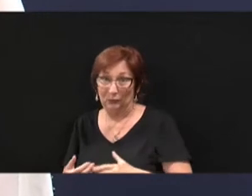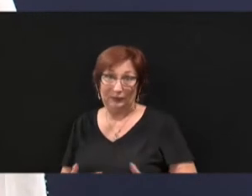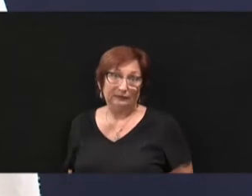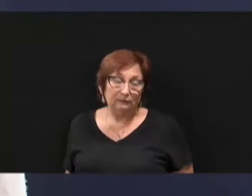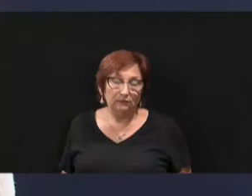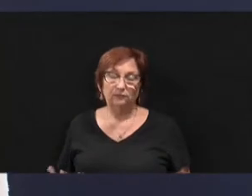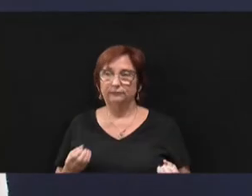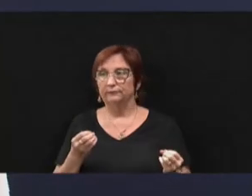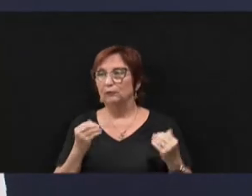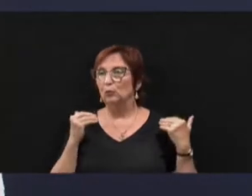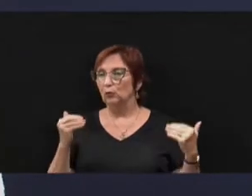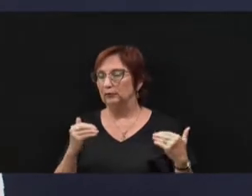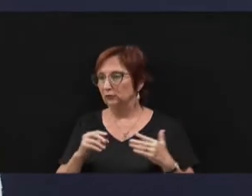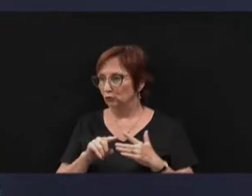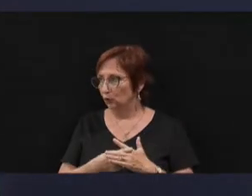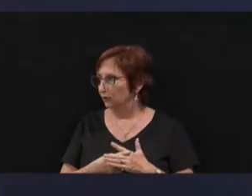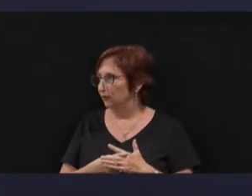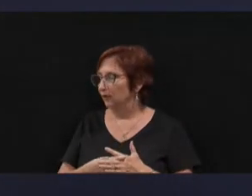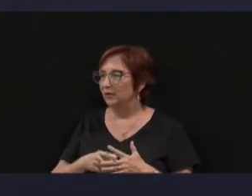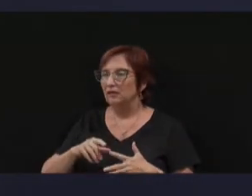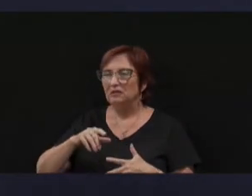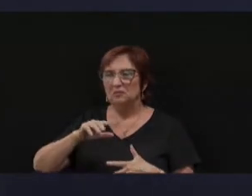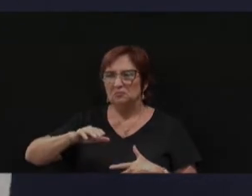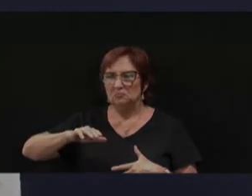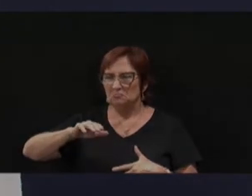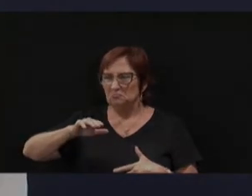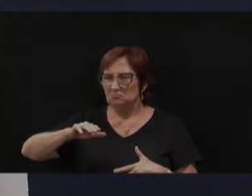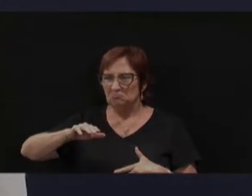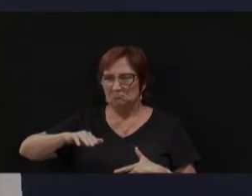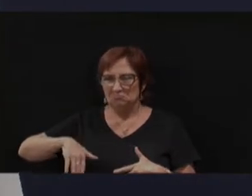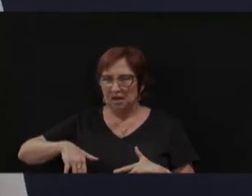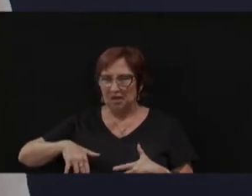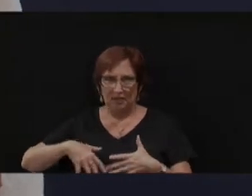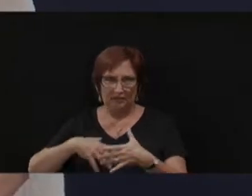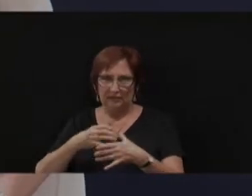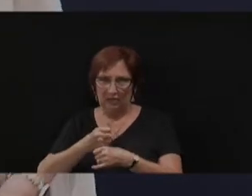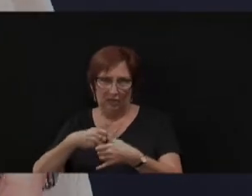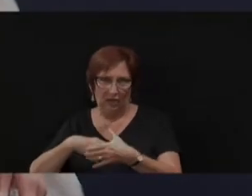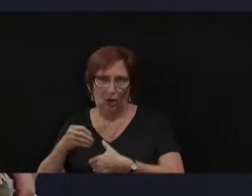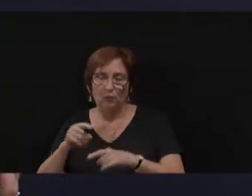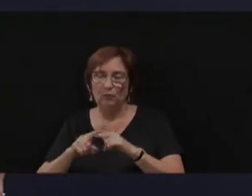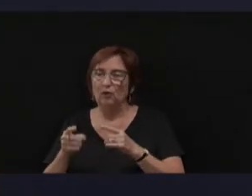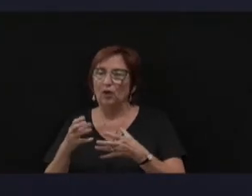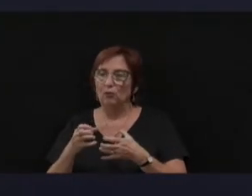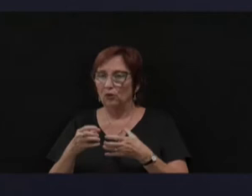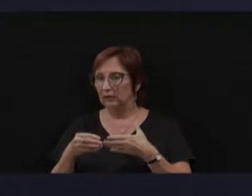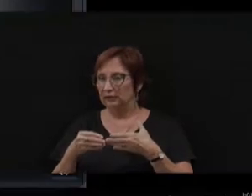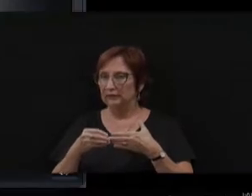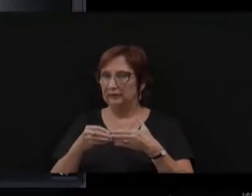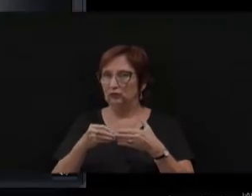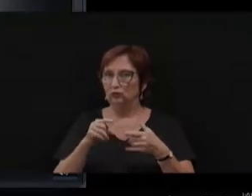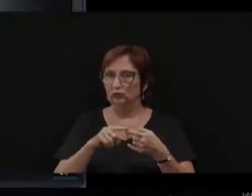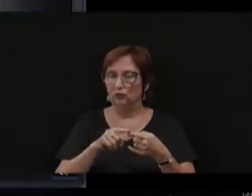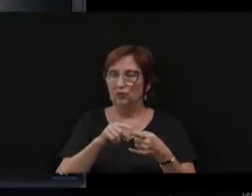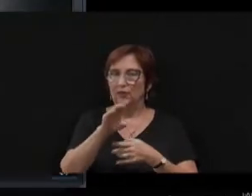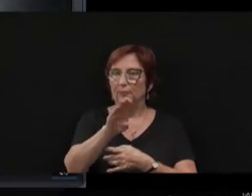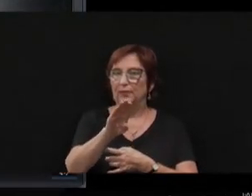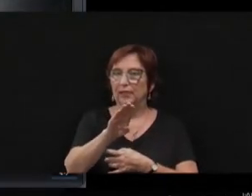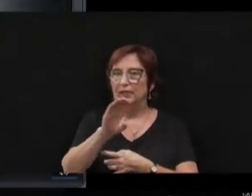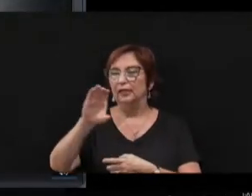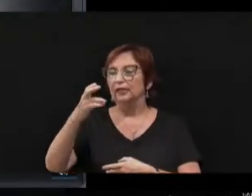All right, you don't need to get it out yet, but I'm going to teach you in just a moment the B checker.